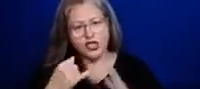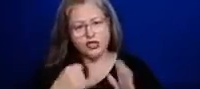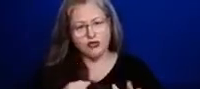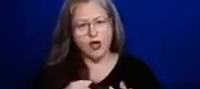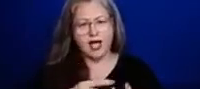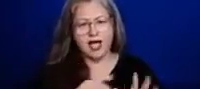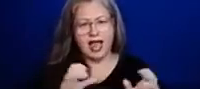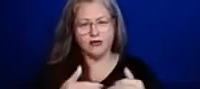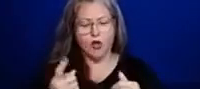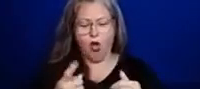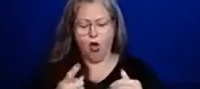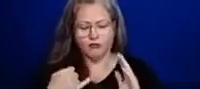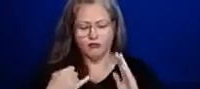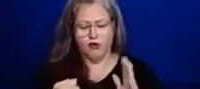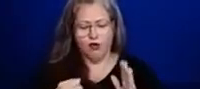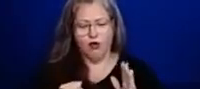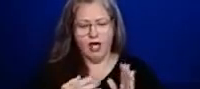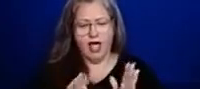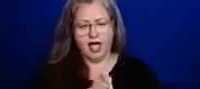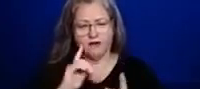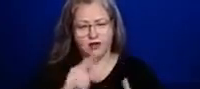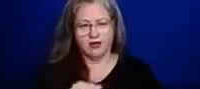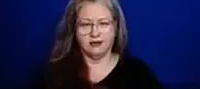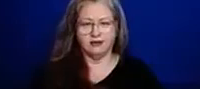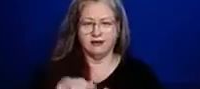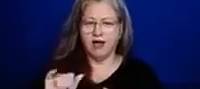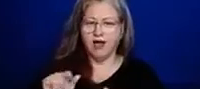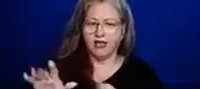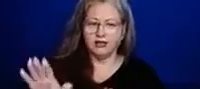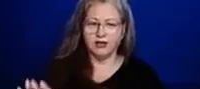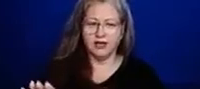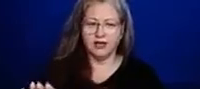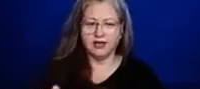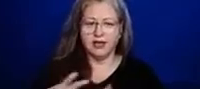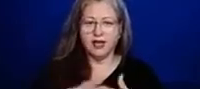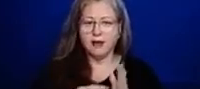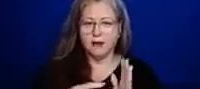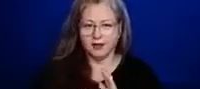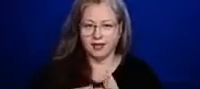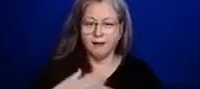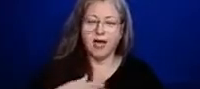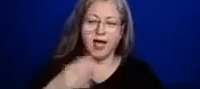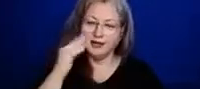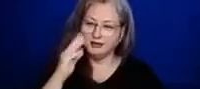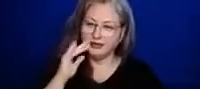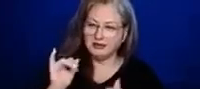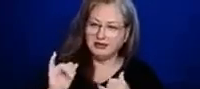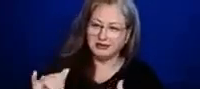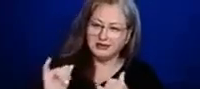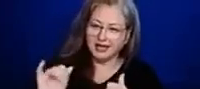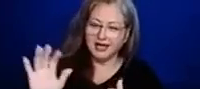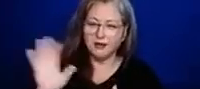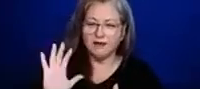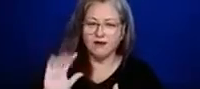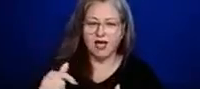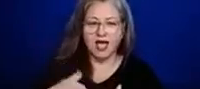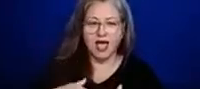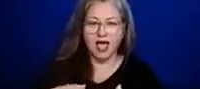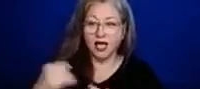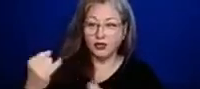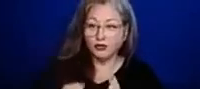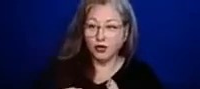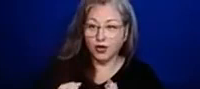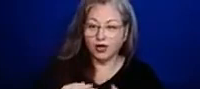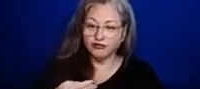drew in the classroom, always. Oh, that's great. I mean, I had the same experience. I used to trade